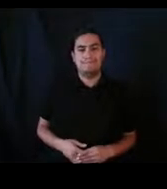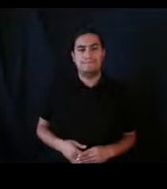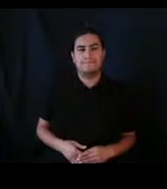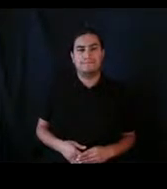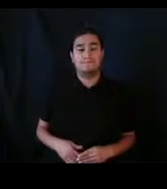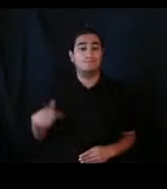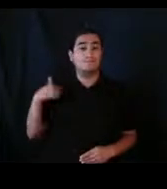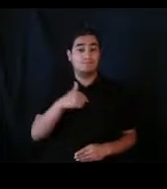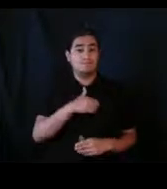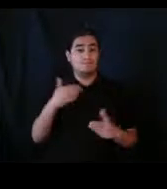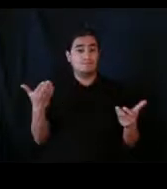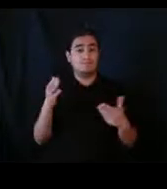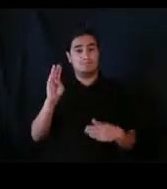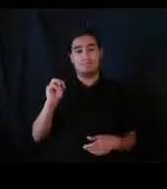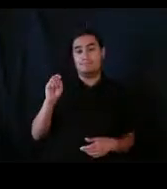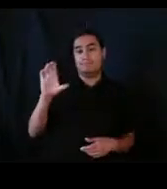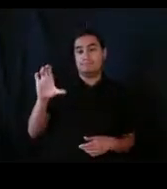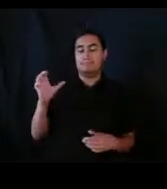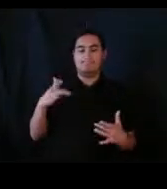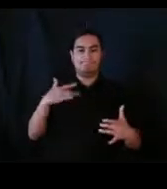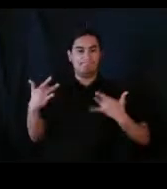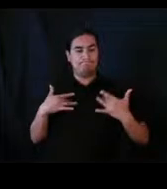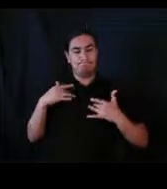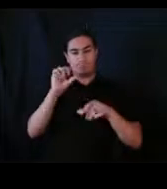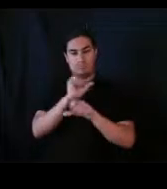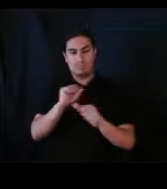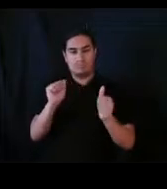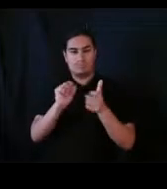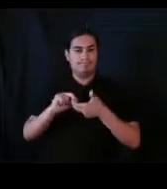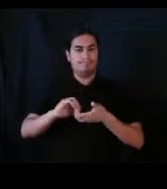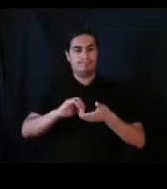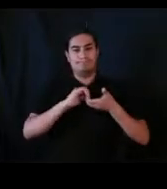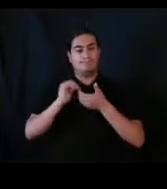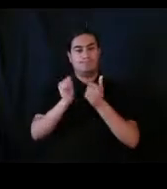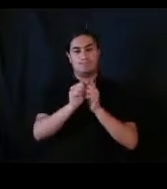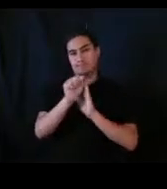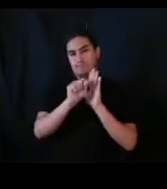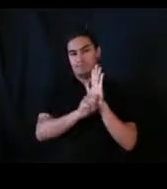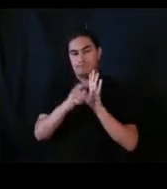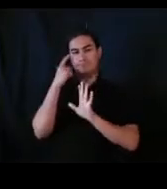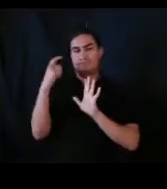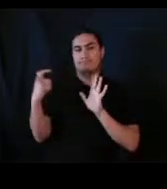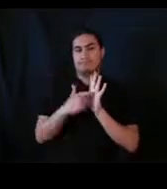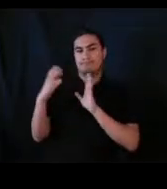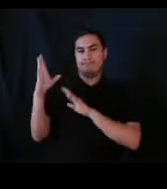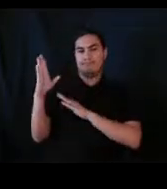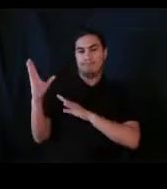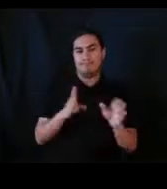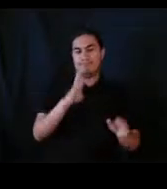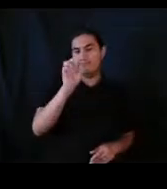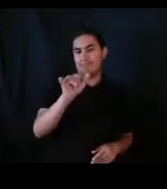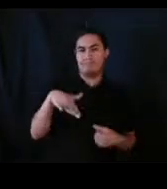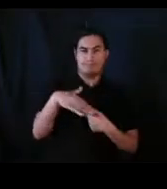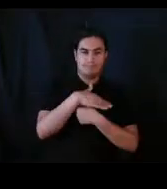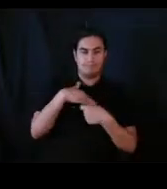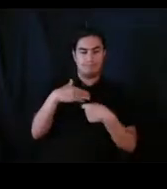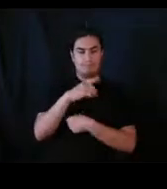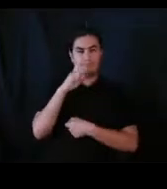we at mtc are eager to continue working in partnership with the state to realize plan bay area 2050's vision for a